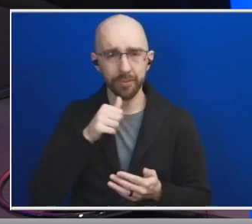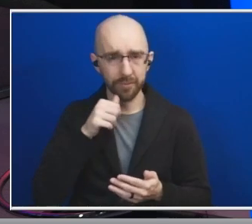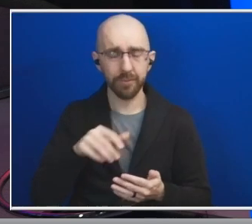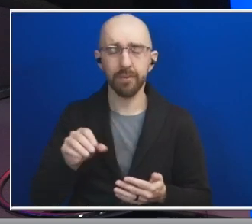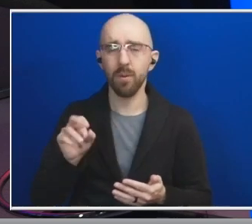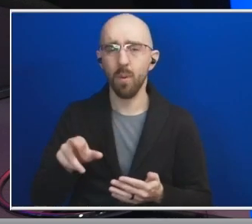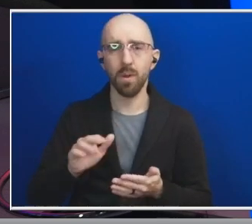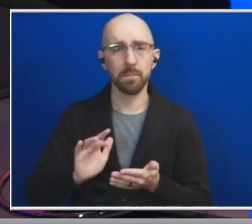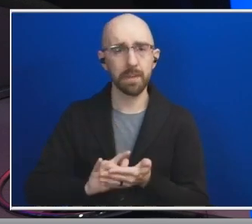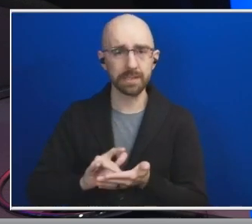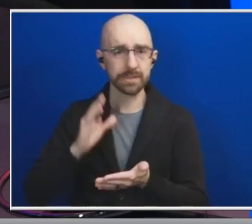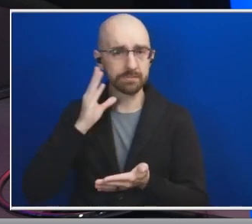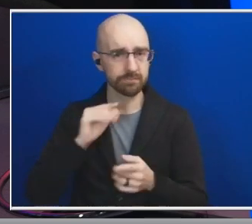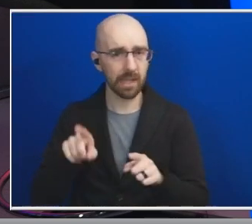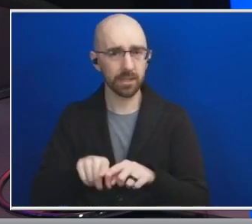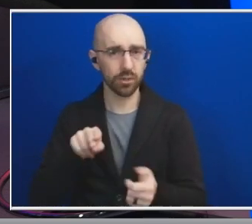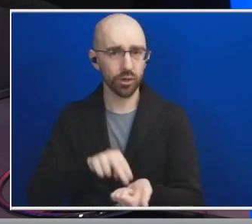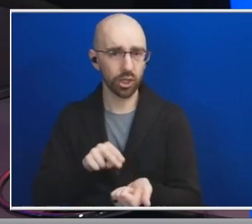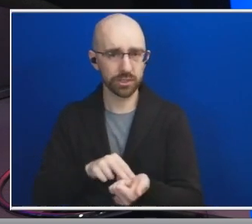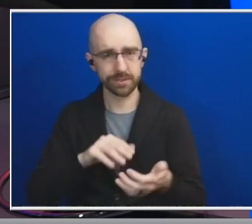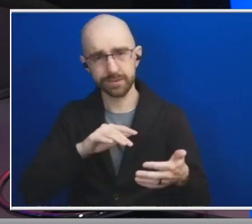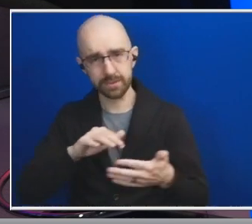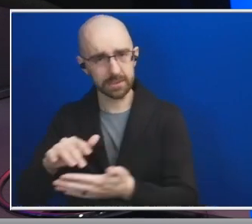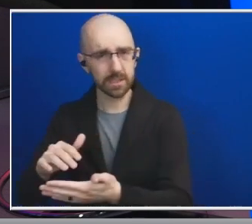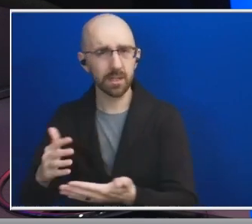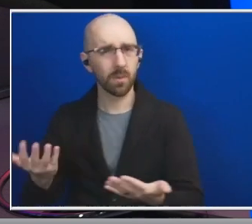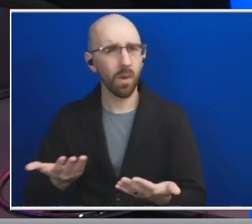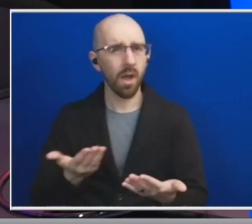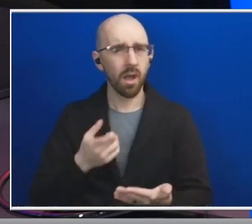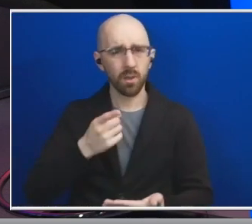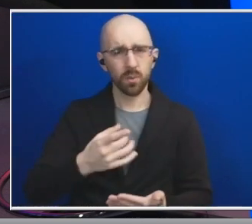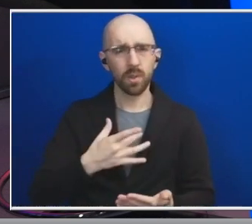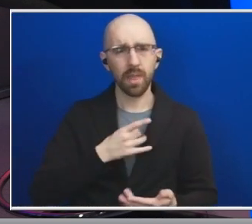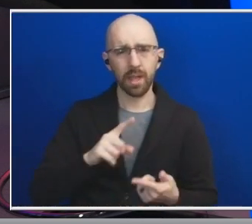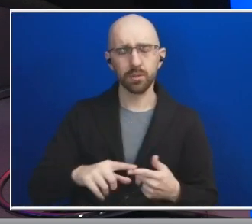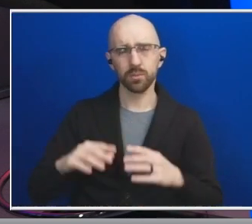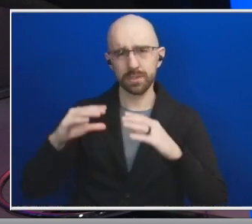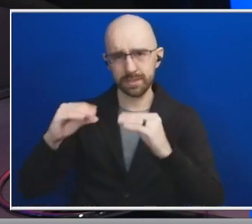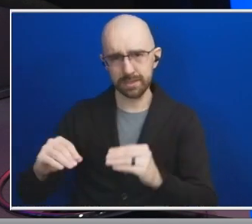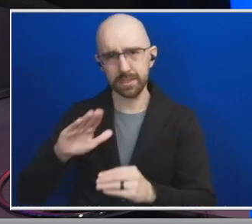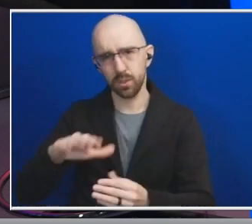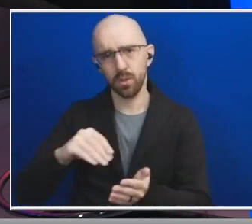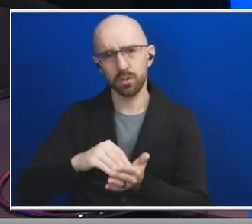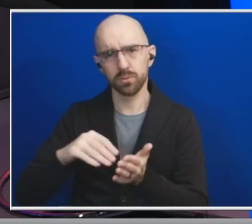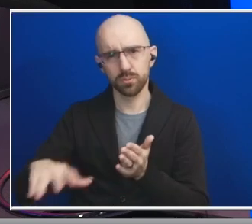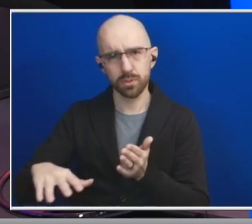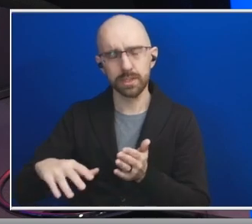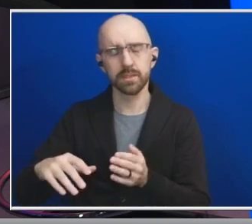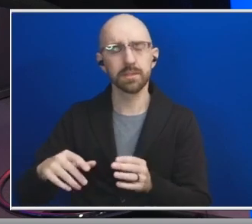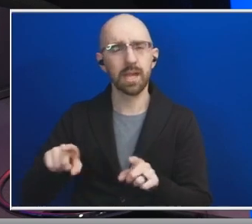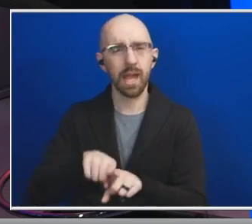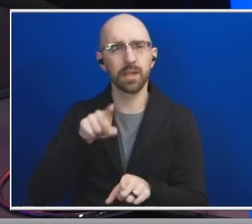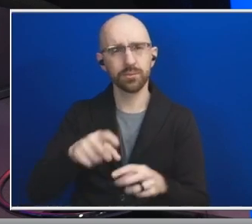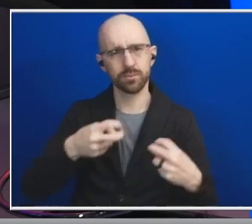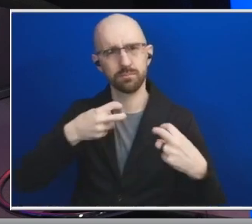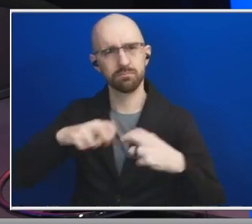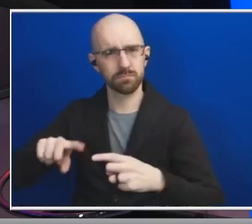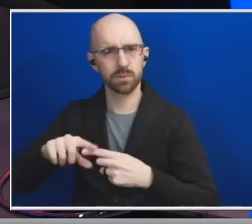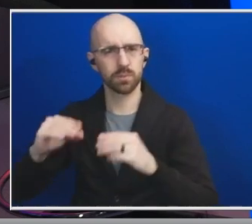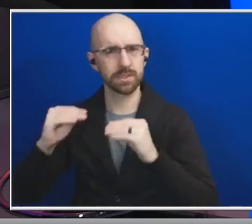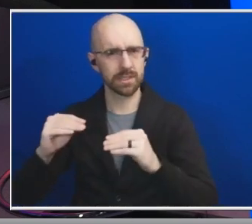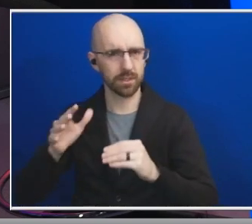nurse, what would you like to teach your students as you parlay into teaching in the future about women's health